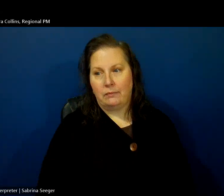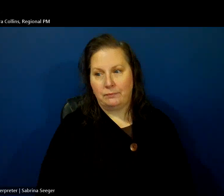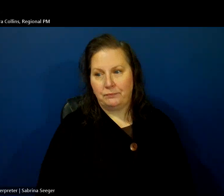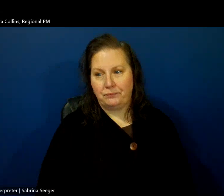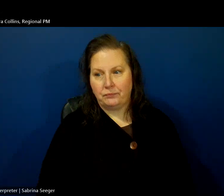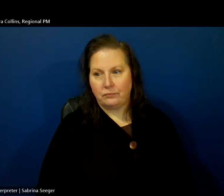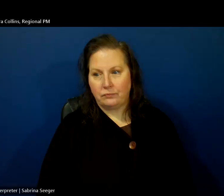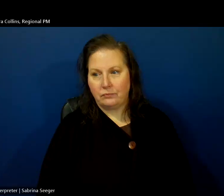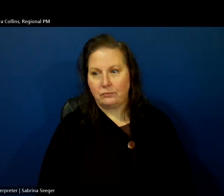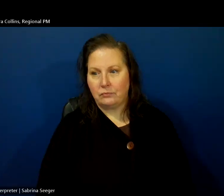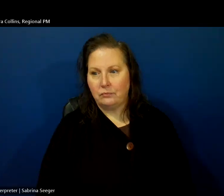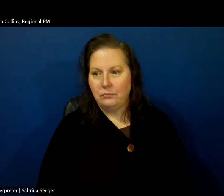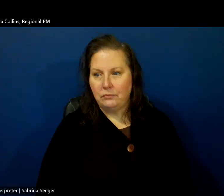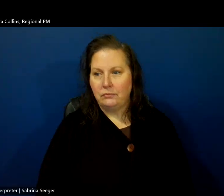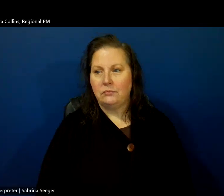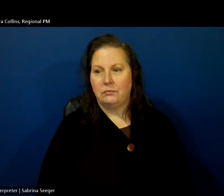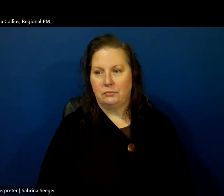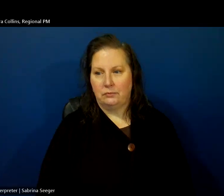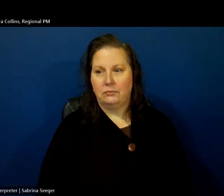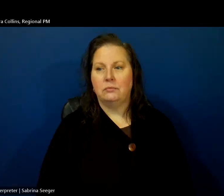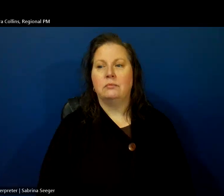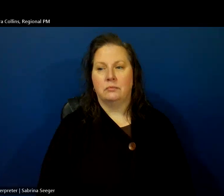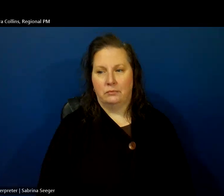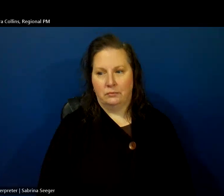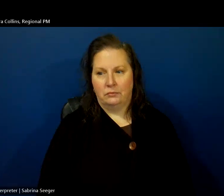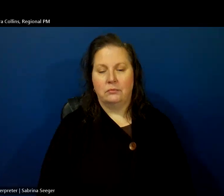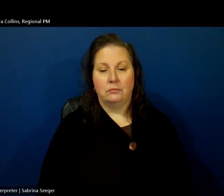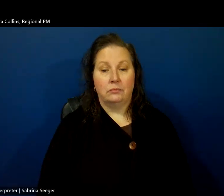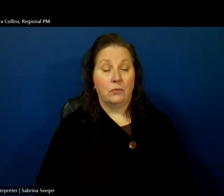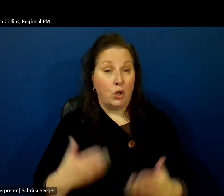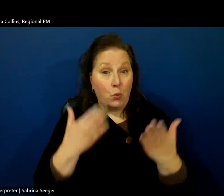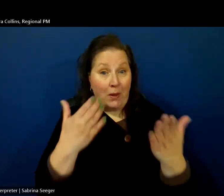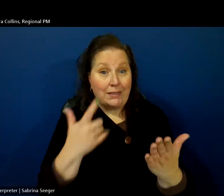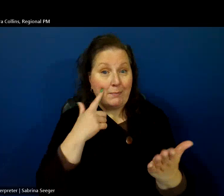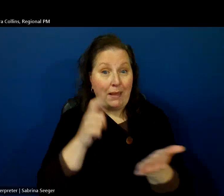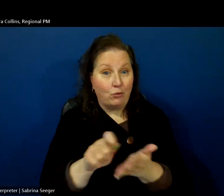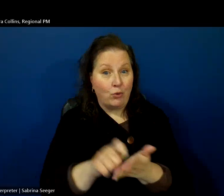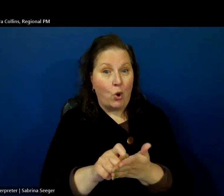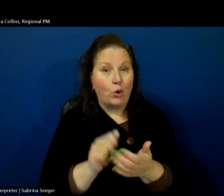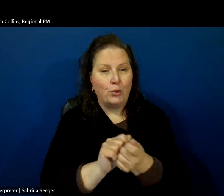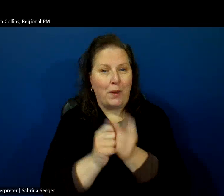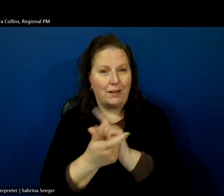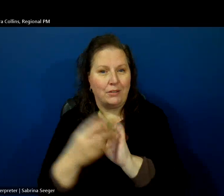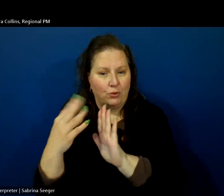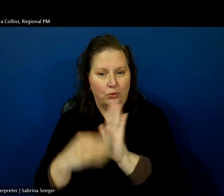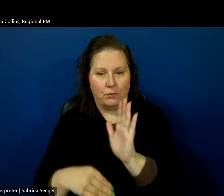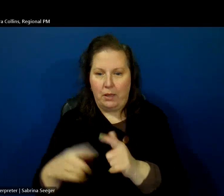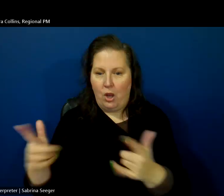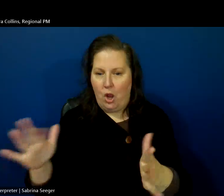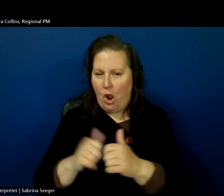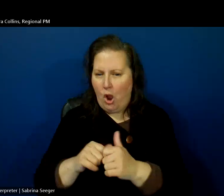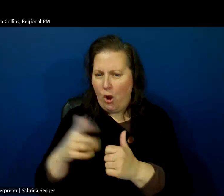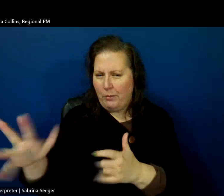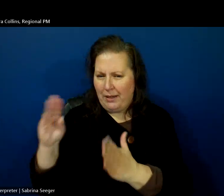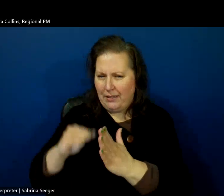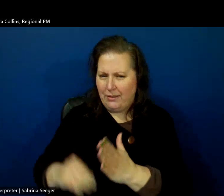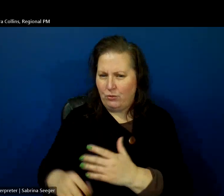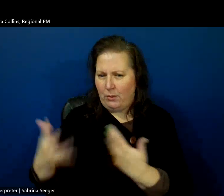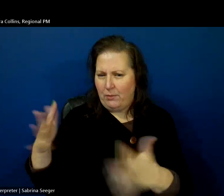Thank you. Do you want to submit that in writing, or do you want us to transcribe that? I think it's already transcribed.